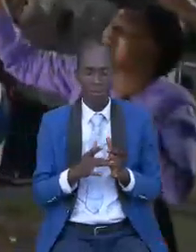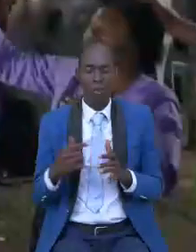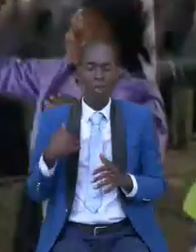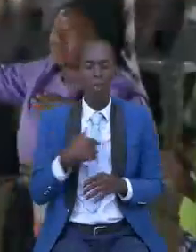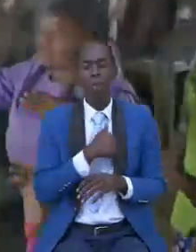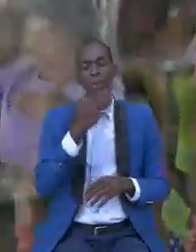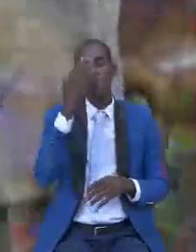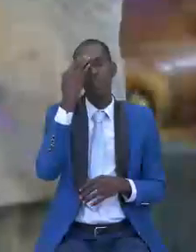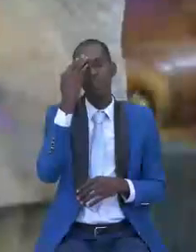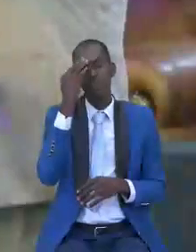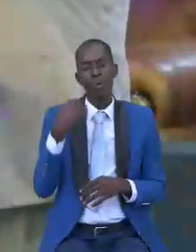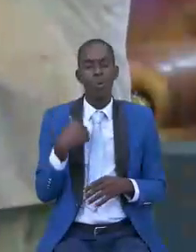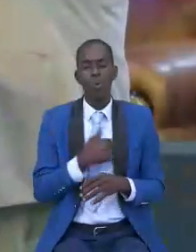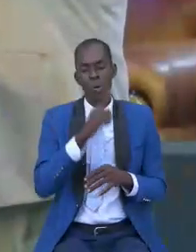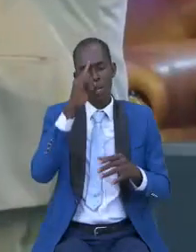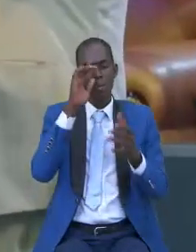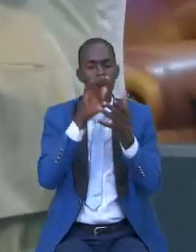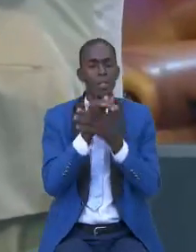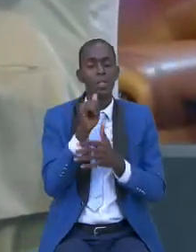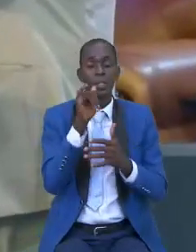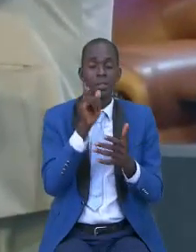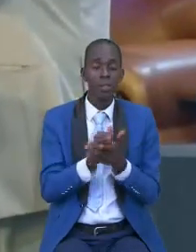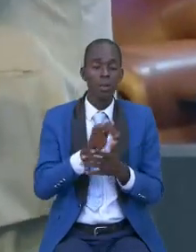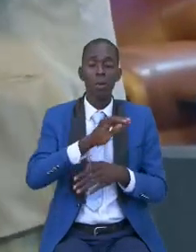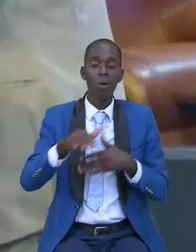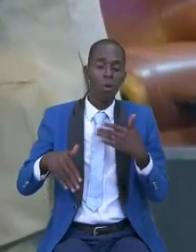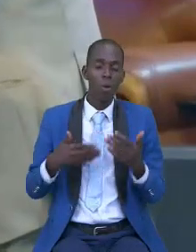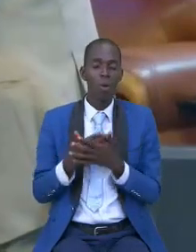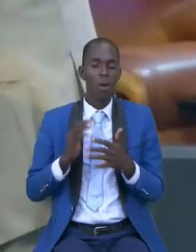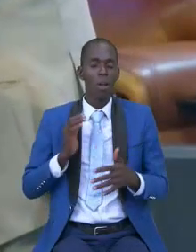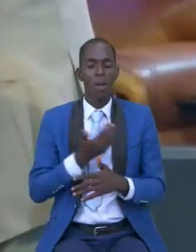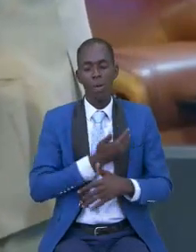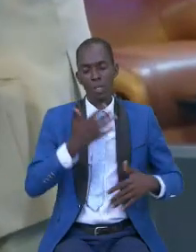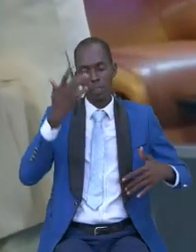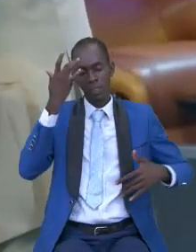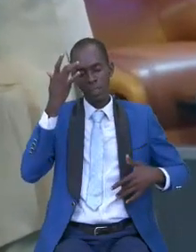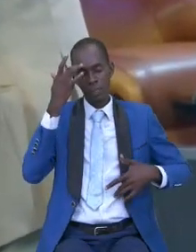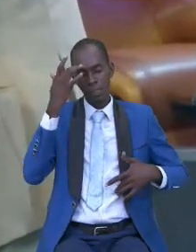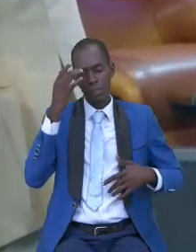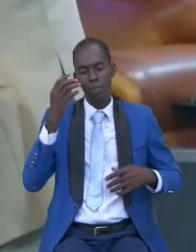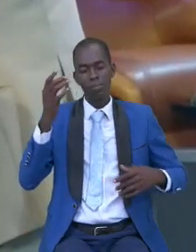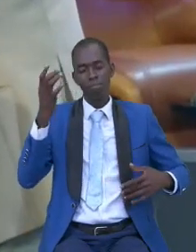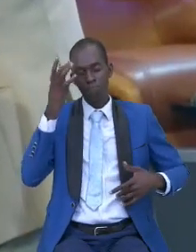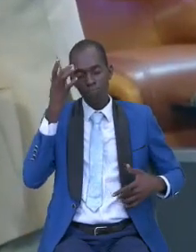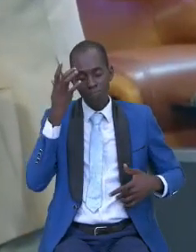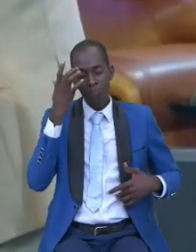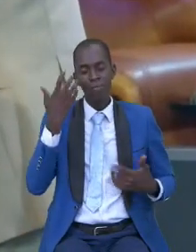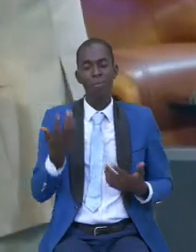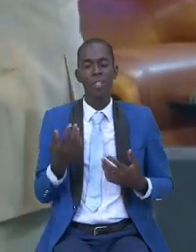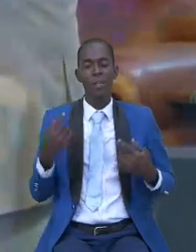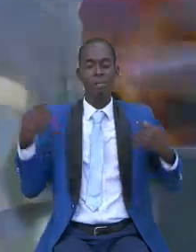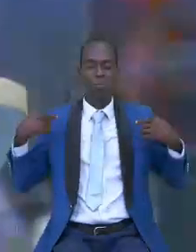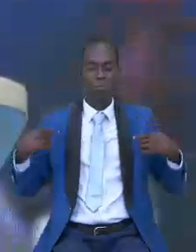know, we believe that all our sicknesses, diseases,